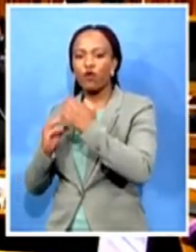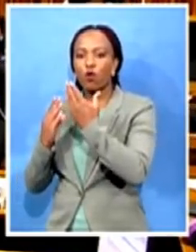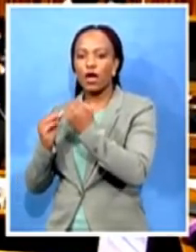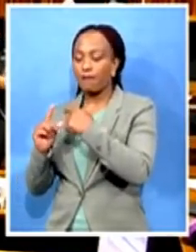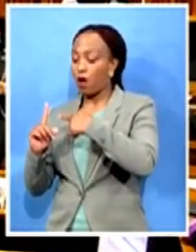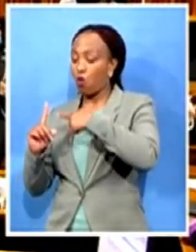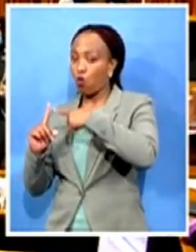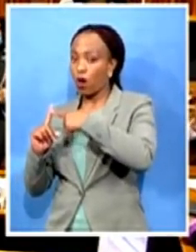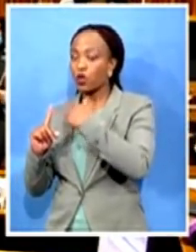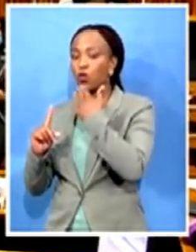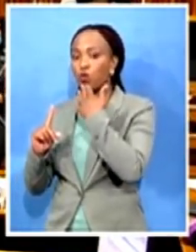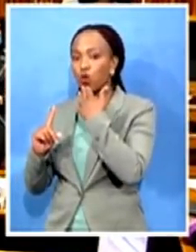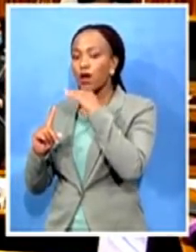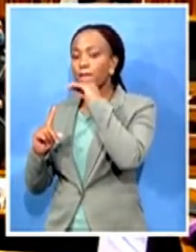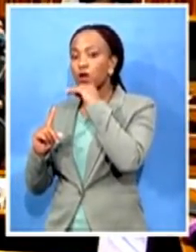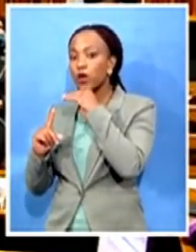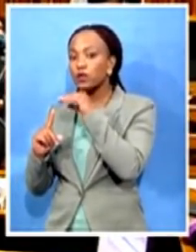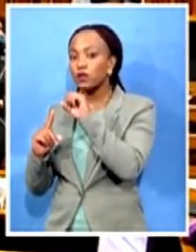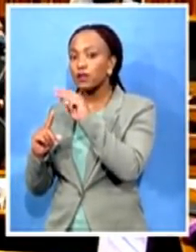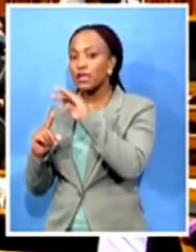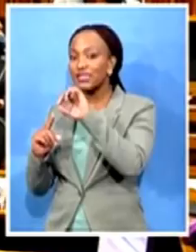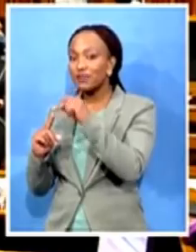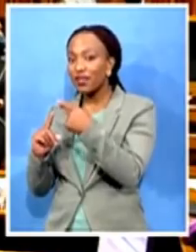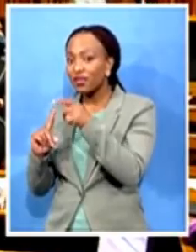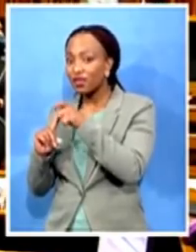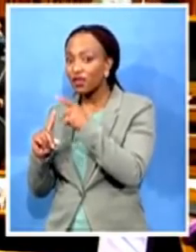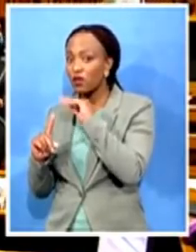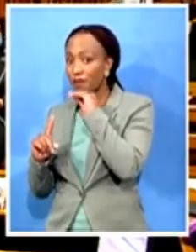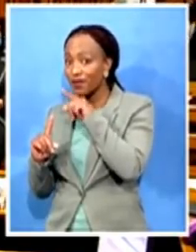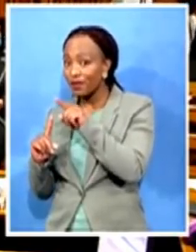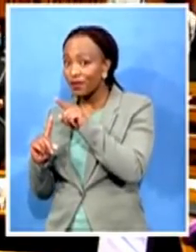at this stage. It is accused number 3, Worship. Right, so that was just It